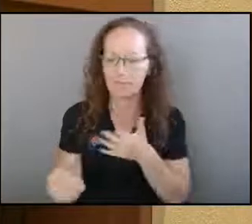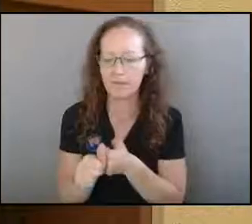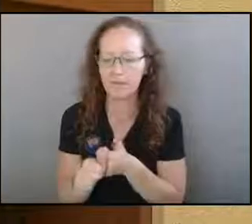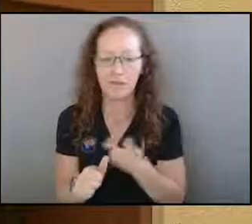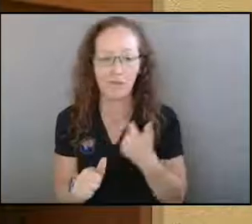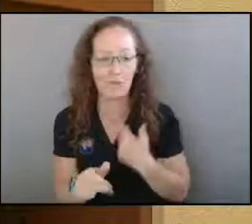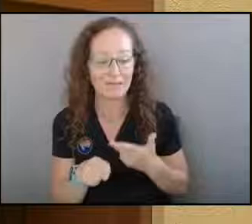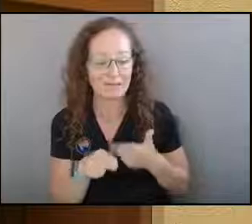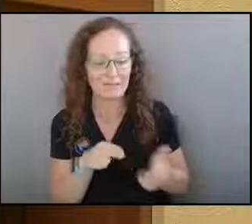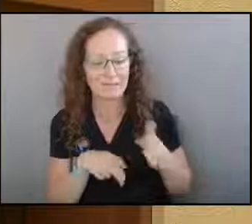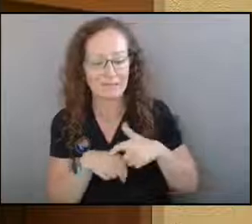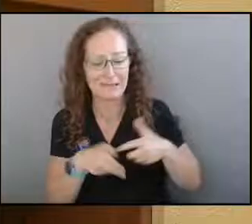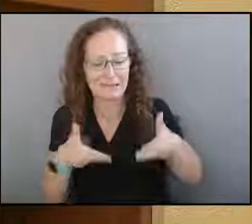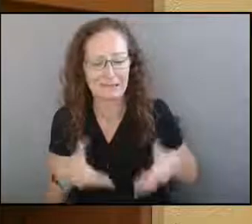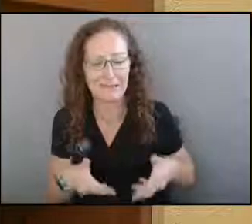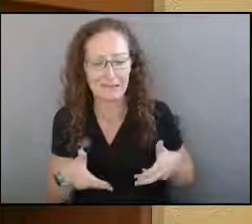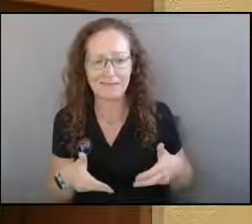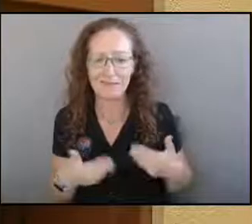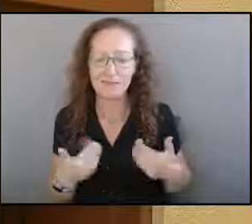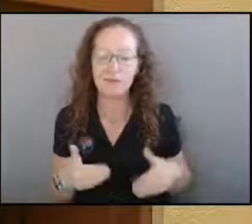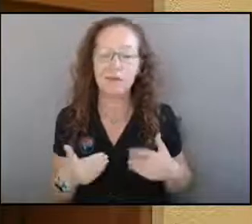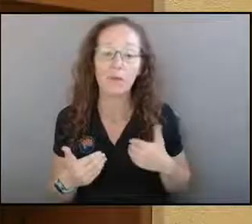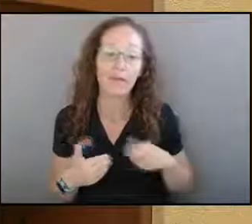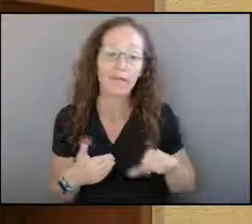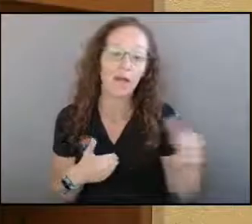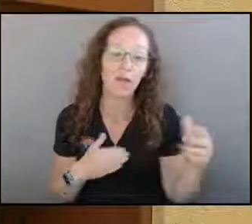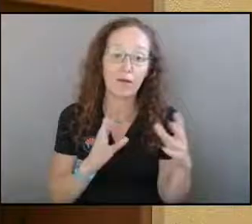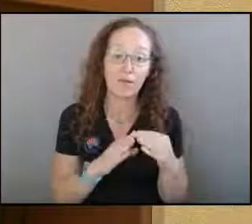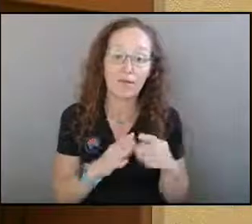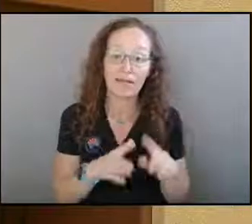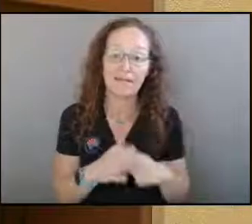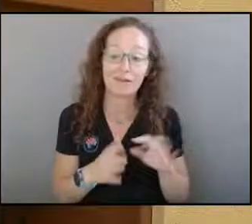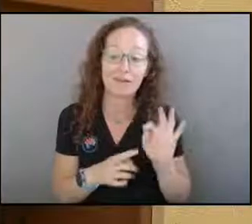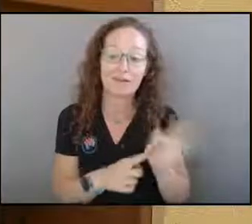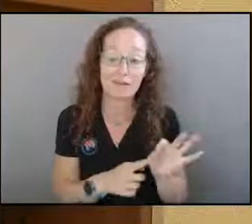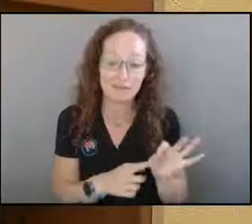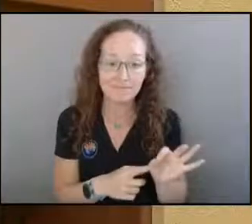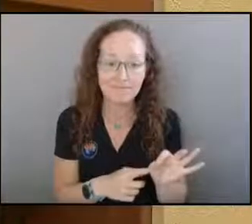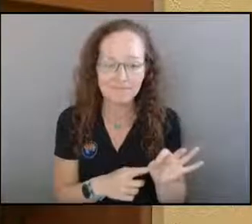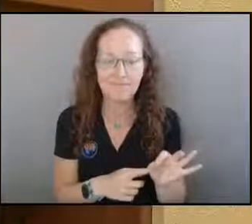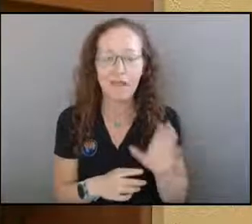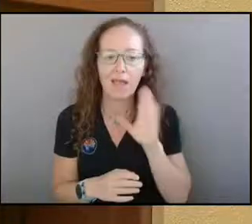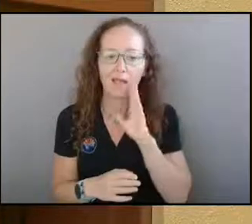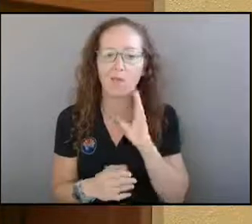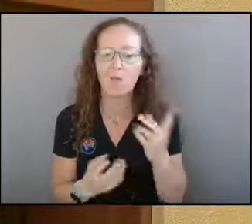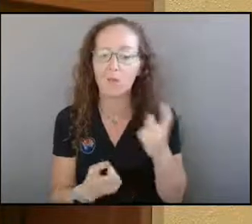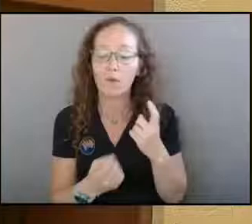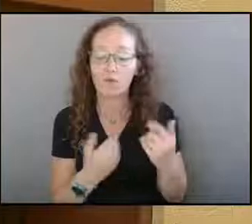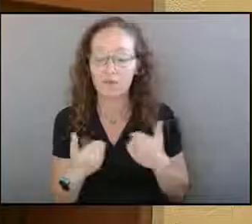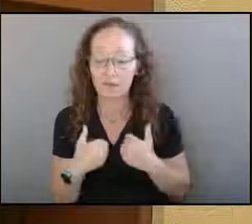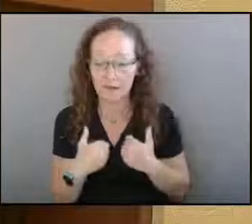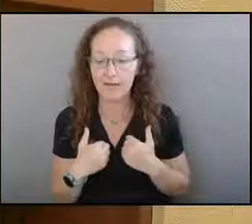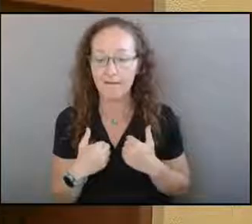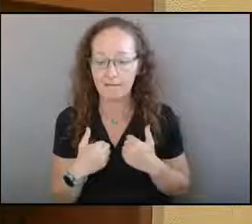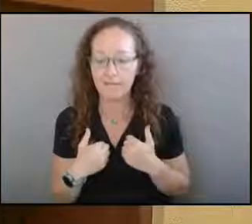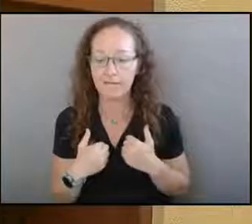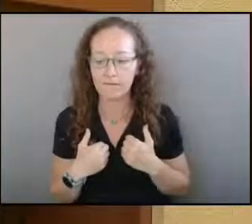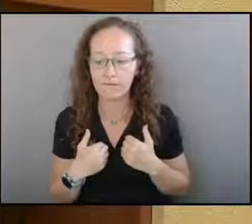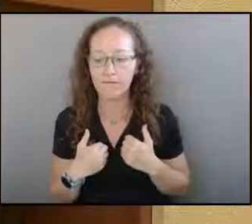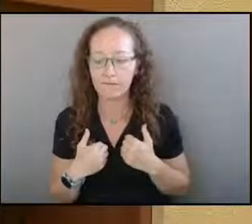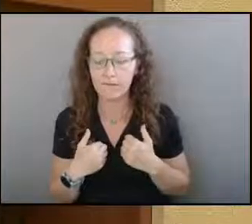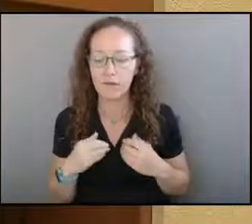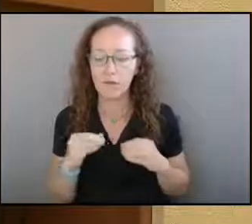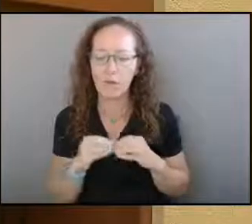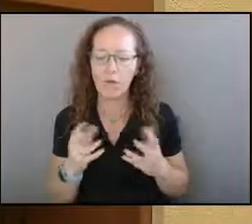on time. Unfortunately, we have another meeting that starts in 9 minutes. I know there's some questions on more clarification for